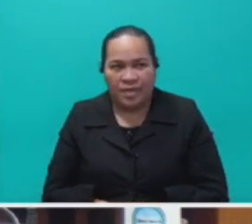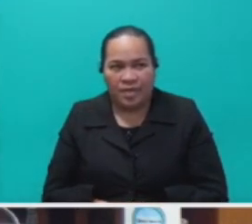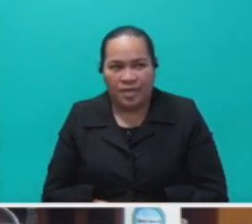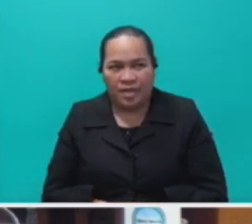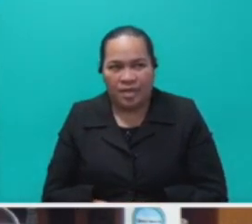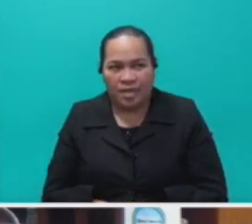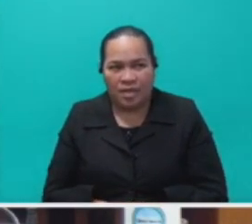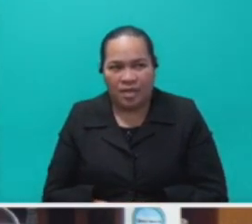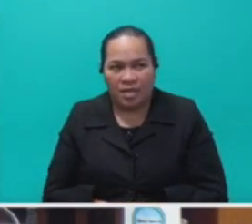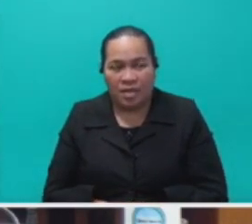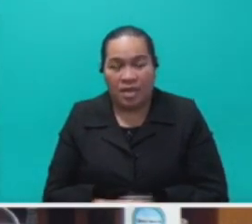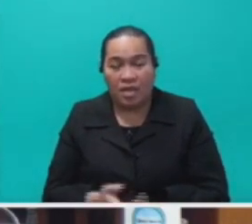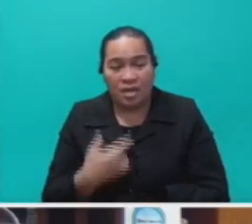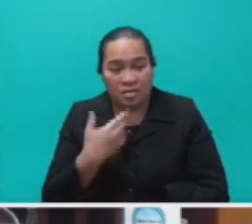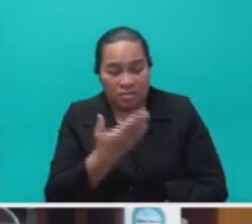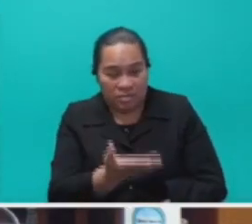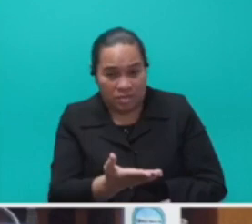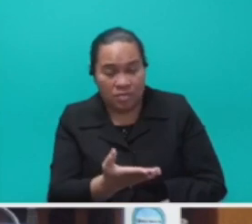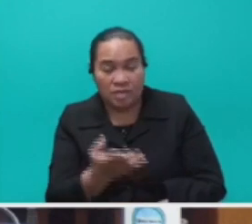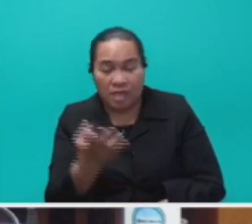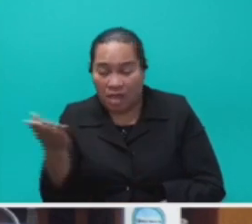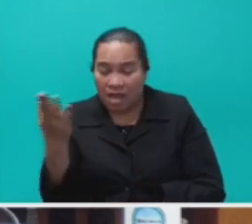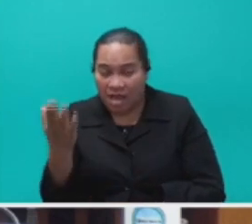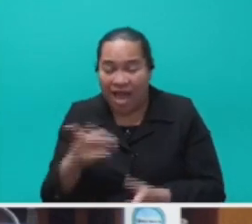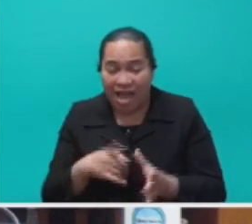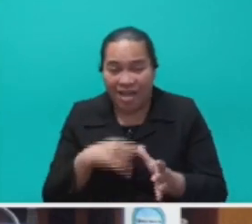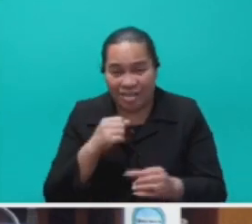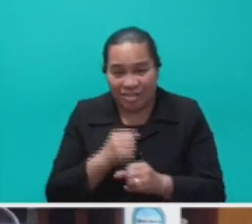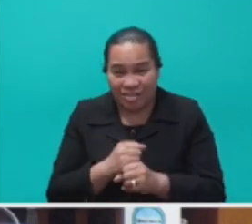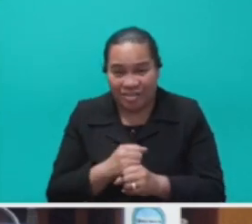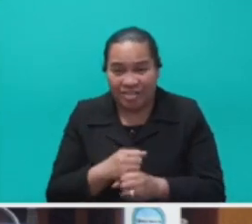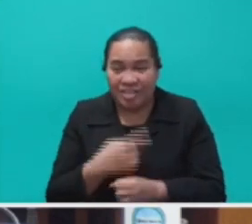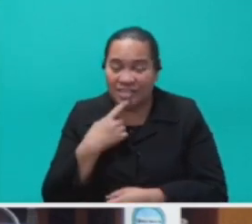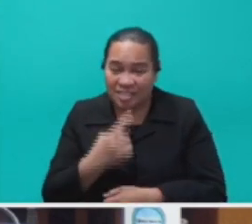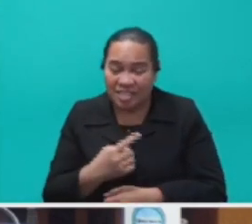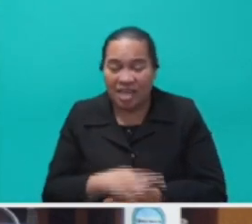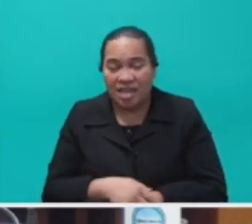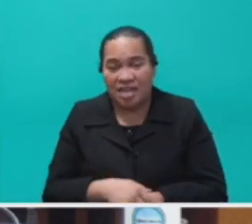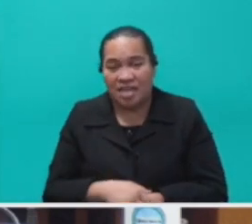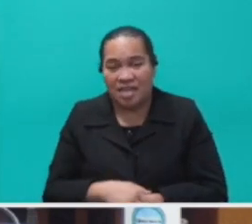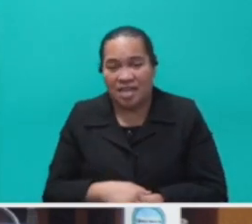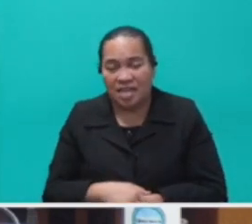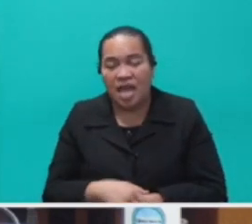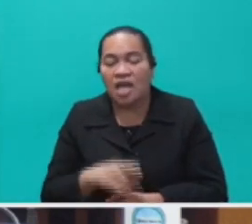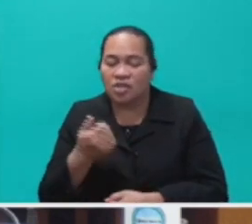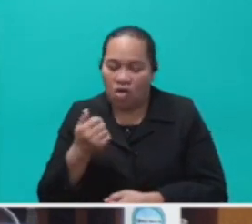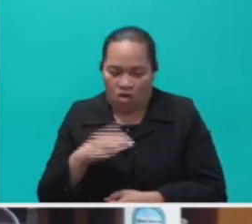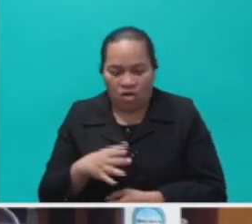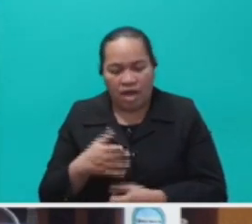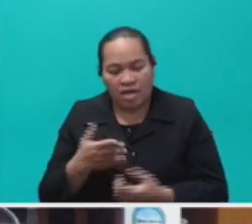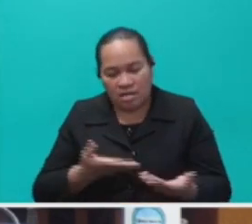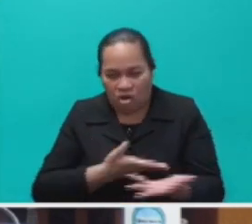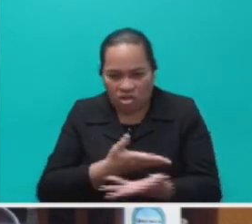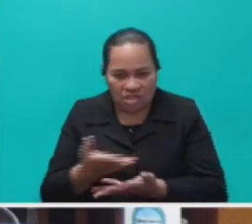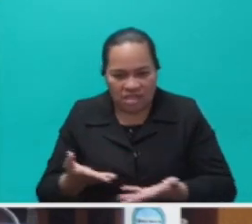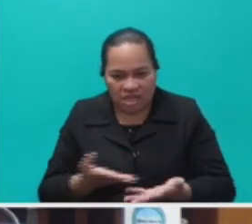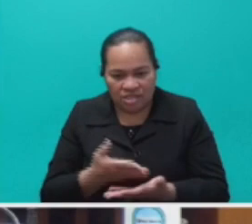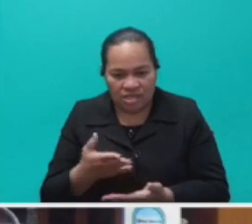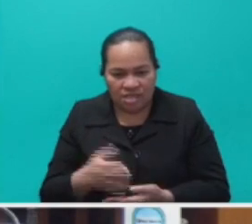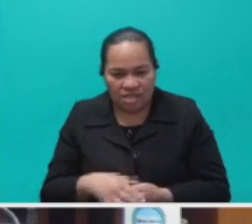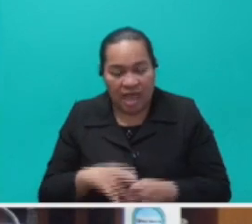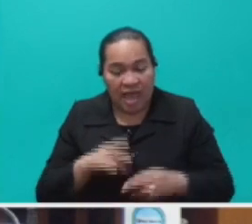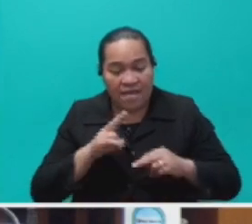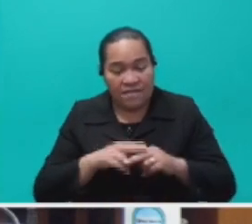and as alluded to by the Honourable Attorney General, this bill has had consultation. Fiji